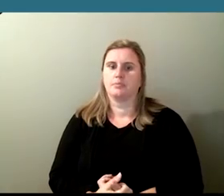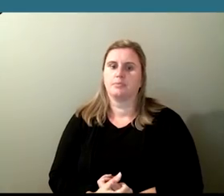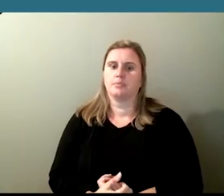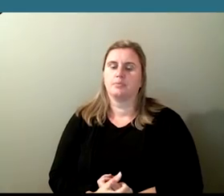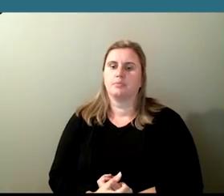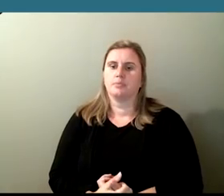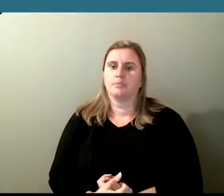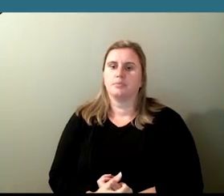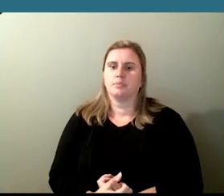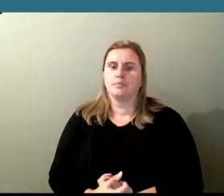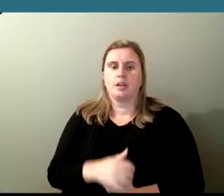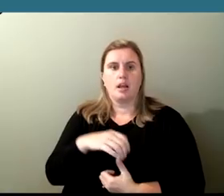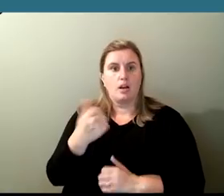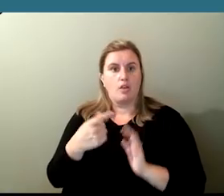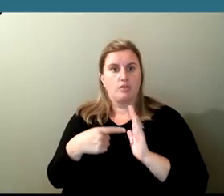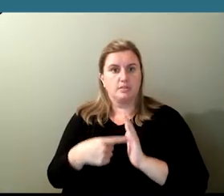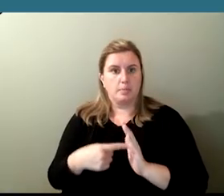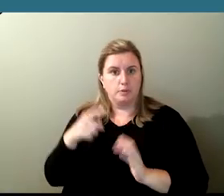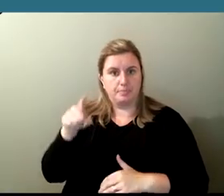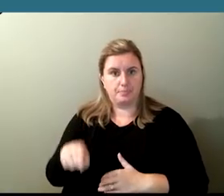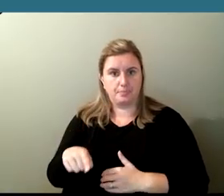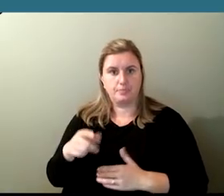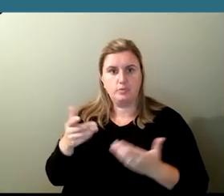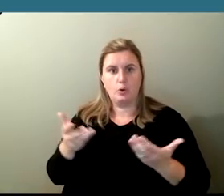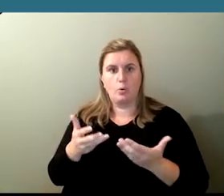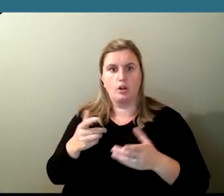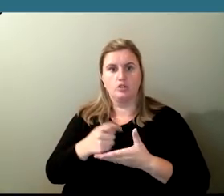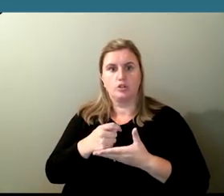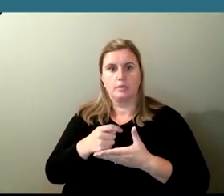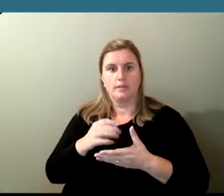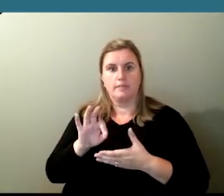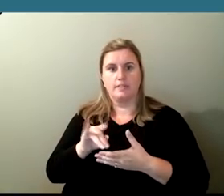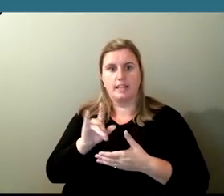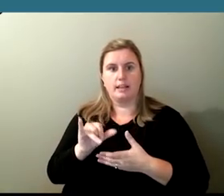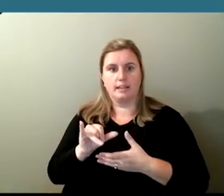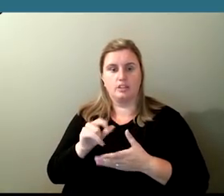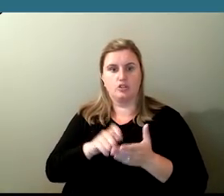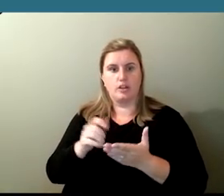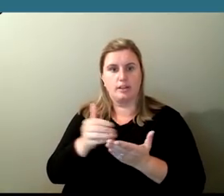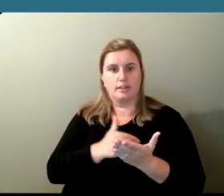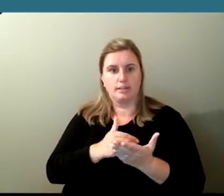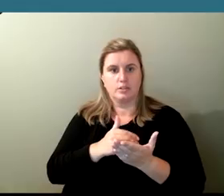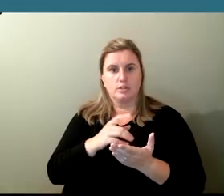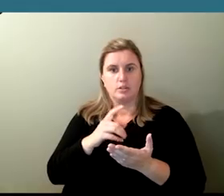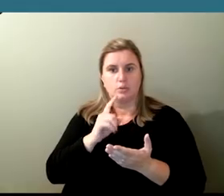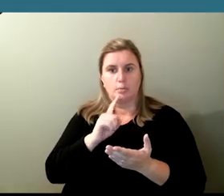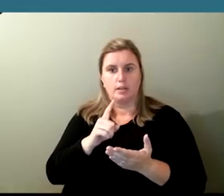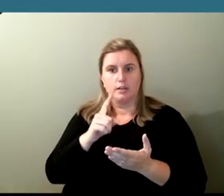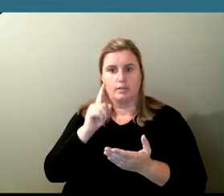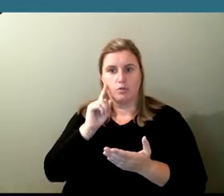This is just simply an example of what a treatment fidelity checklist would be for